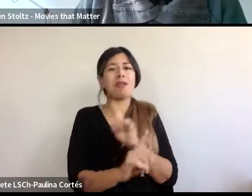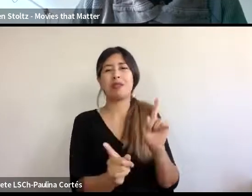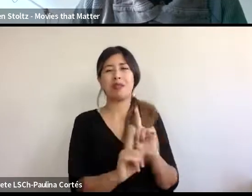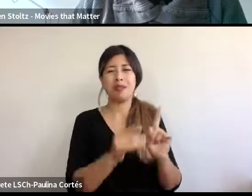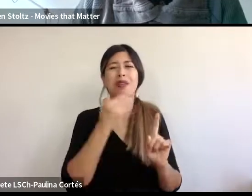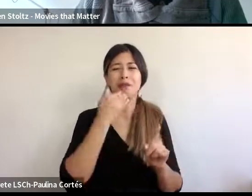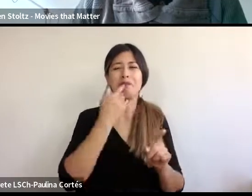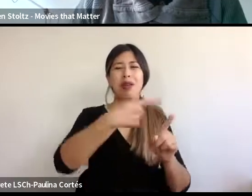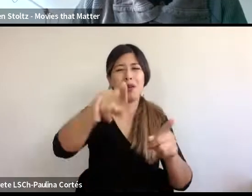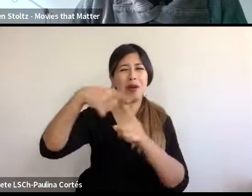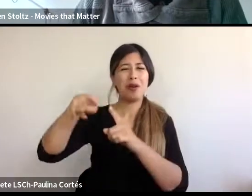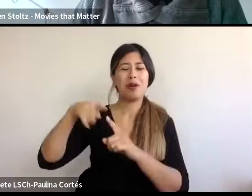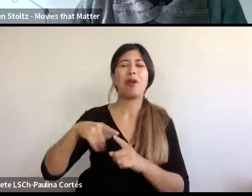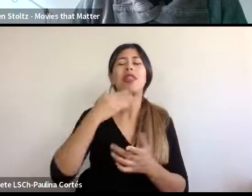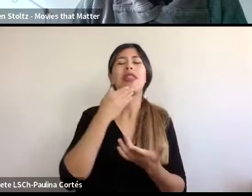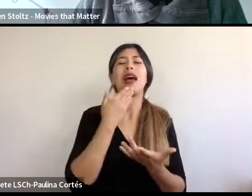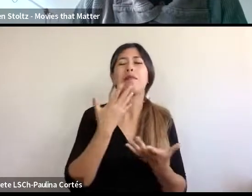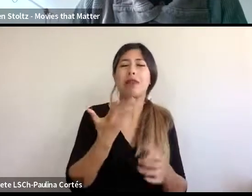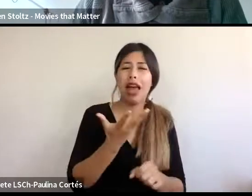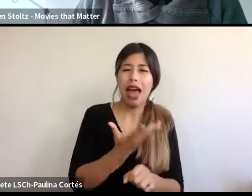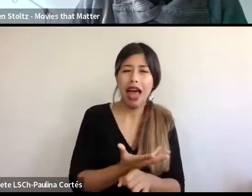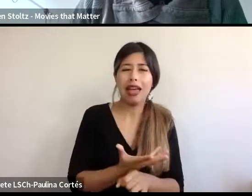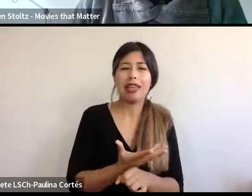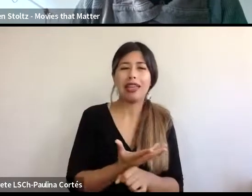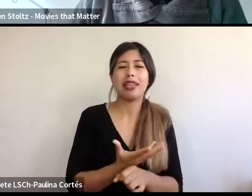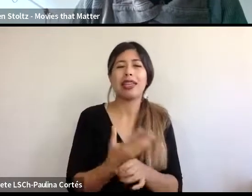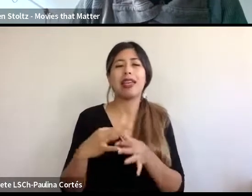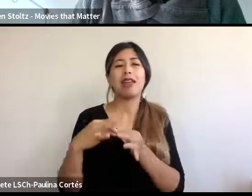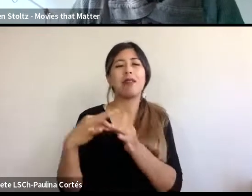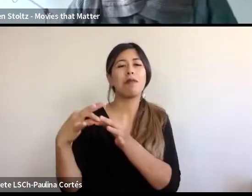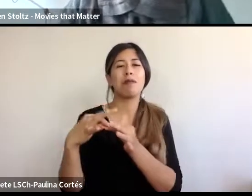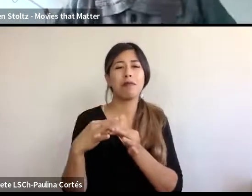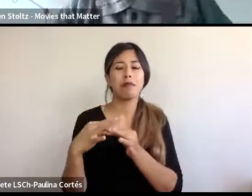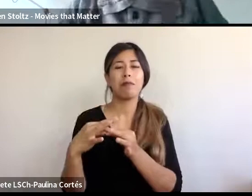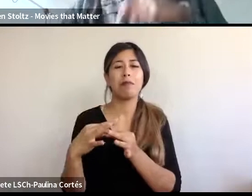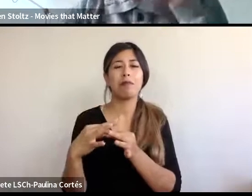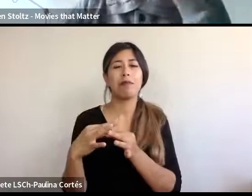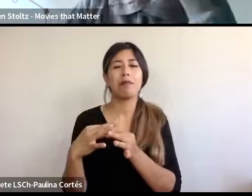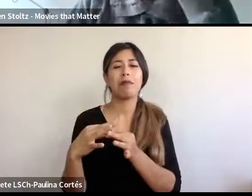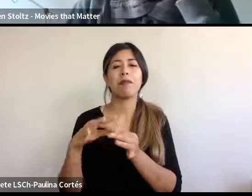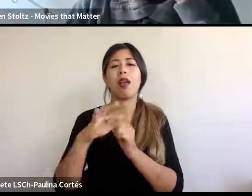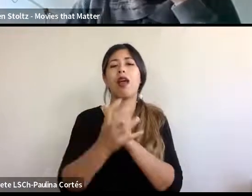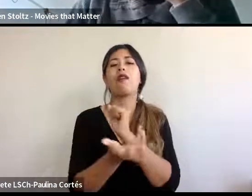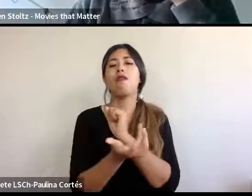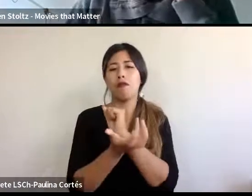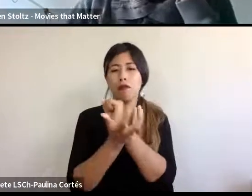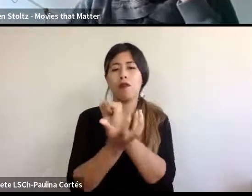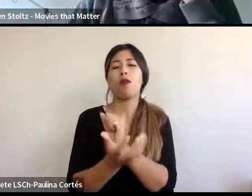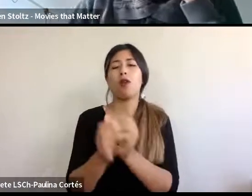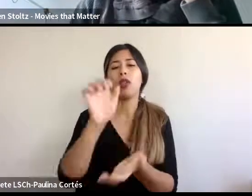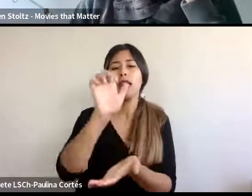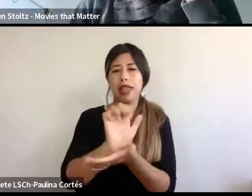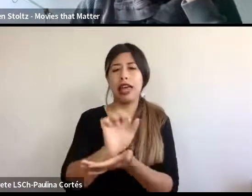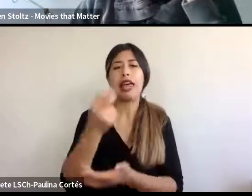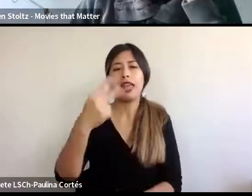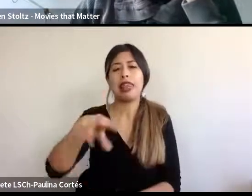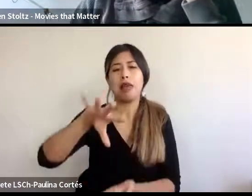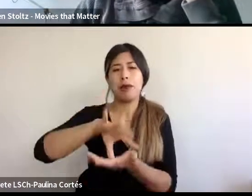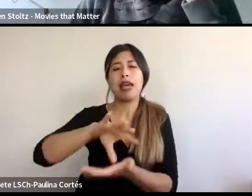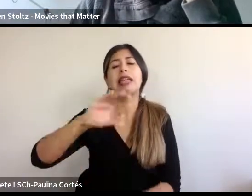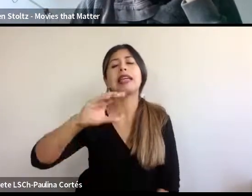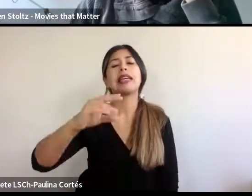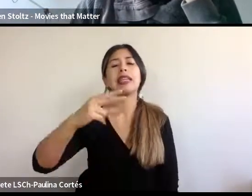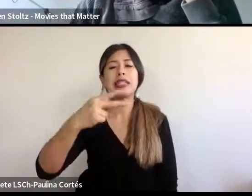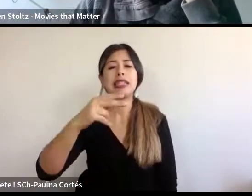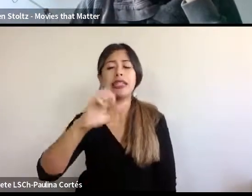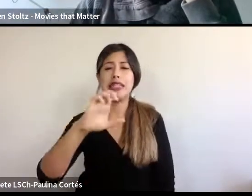example, Czech Cinema State Fund and also for other grants and Ministry of Culture of Czech